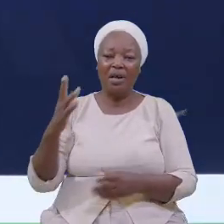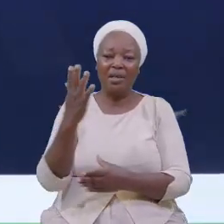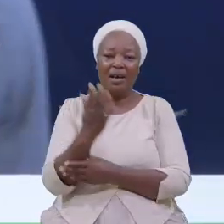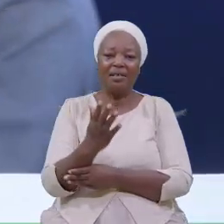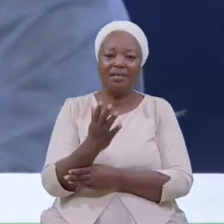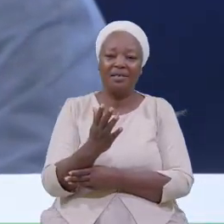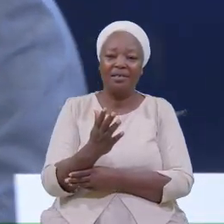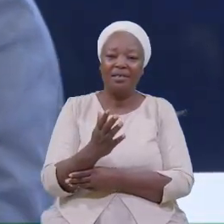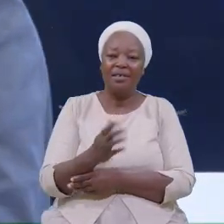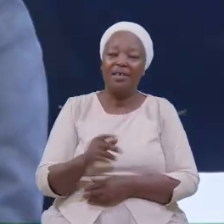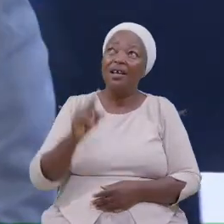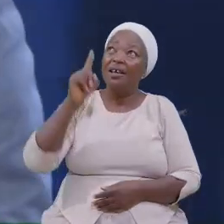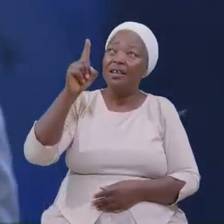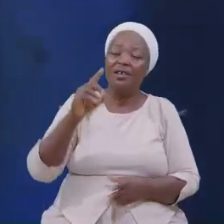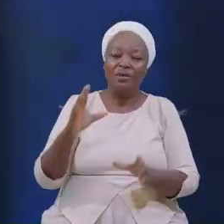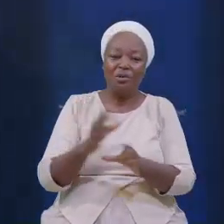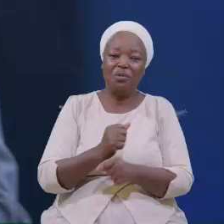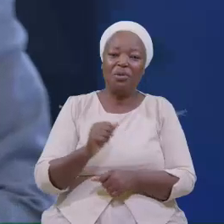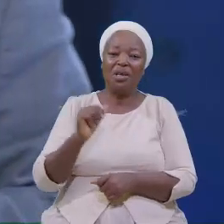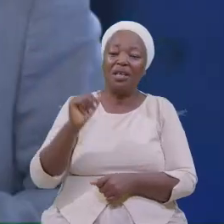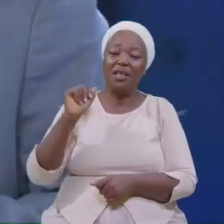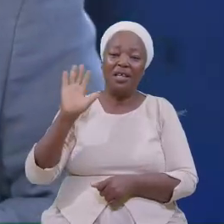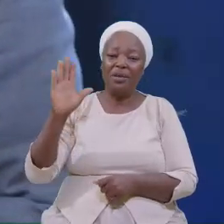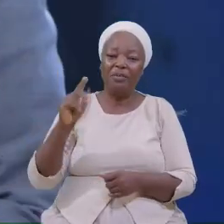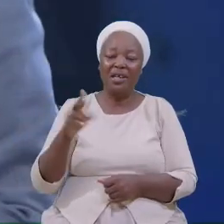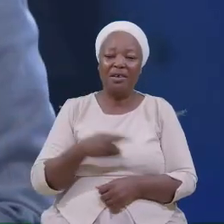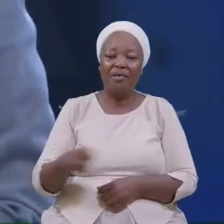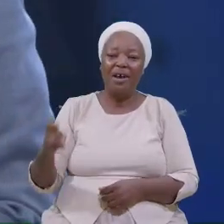He took him by the right hand.